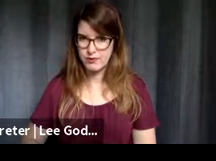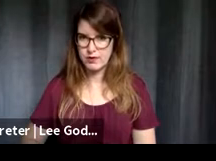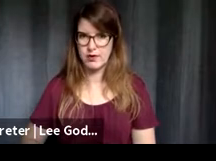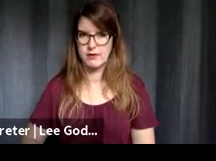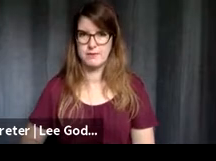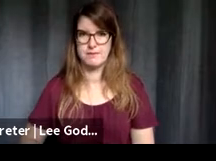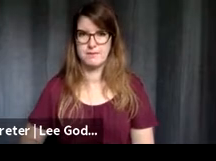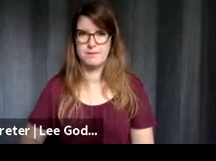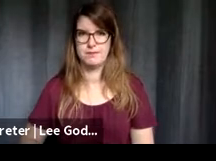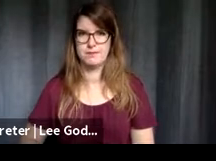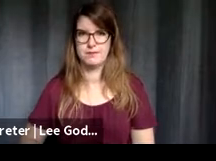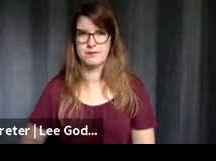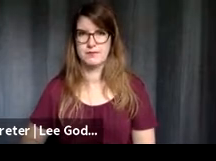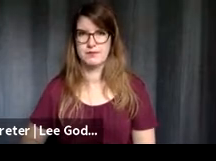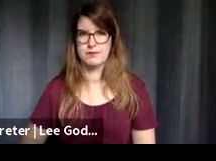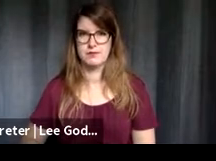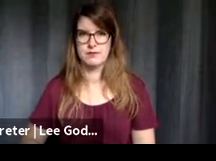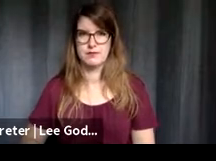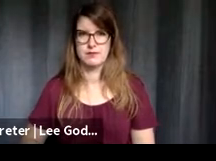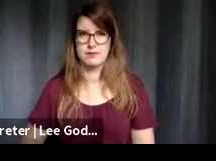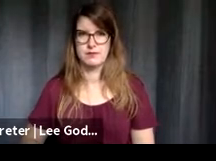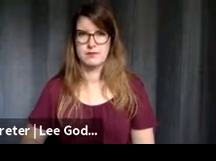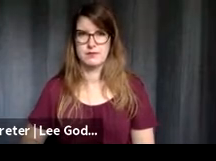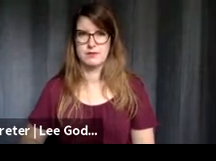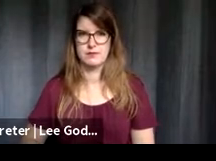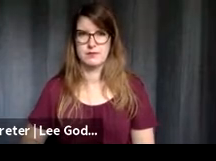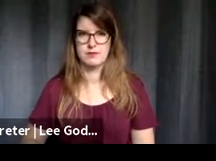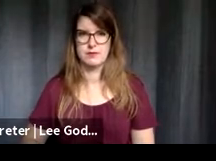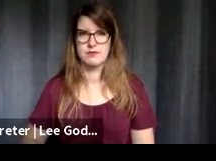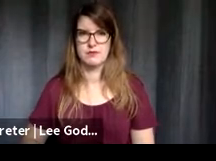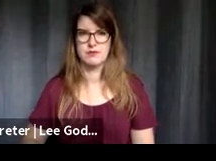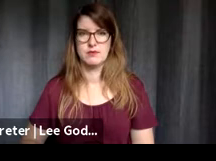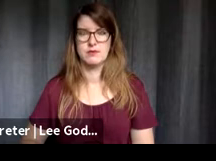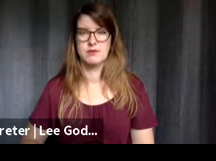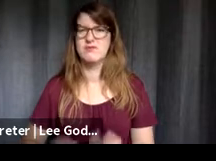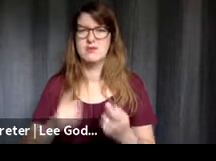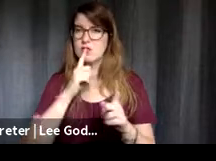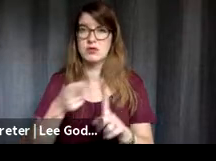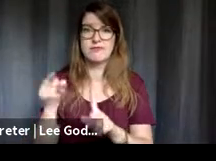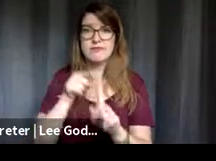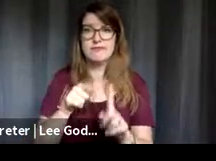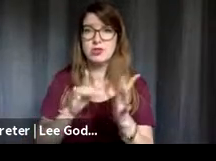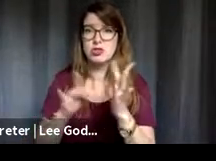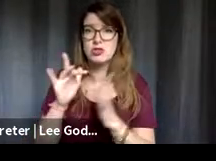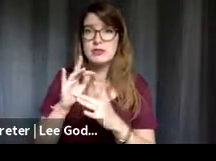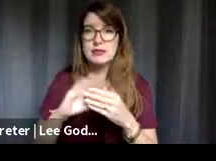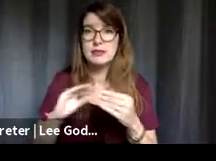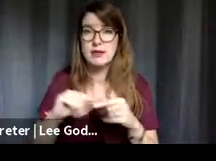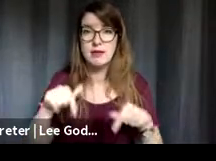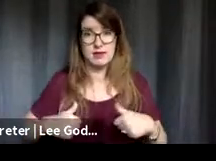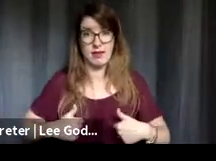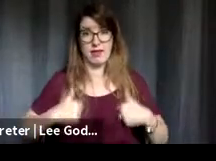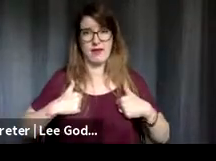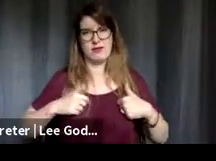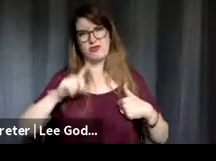king said. You'll be governor of 5 cities. And here's what Jesus is saying. This life is a test